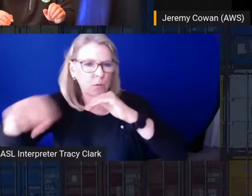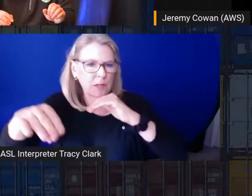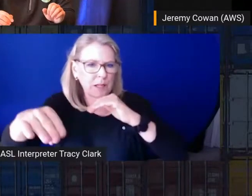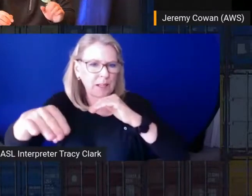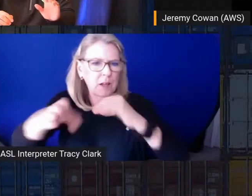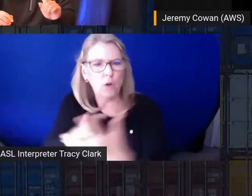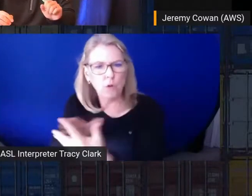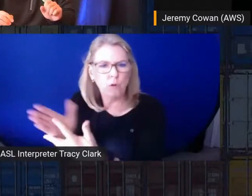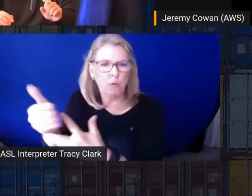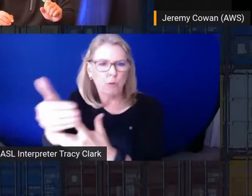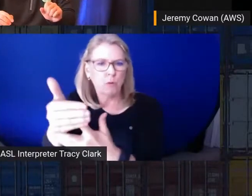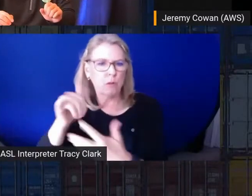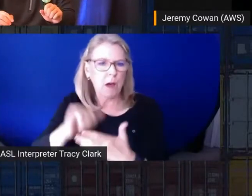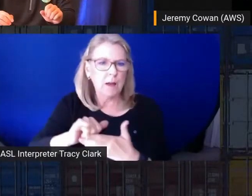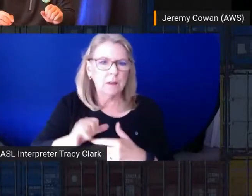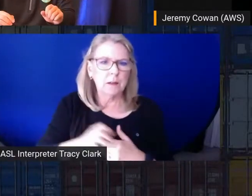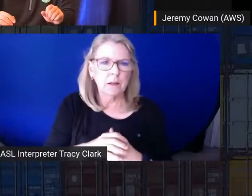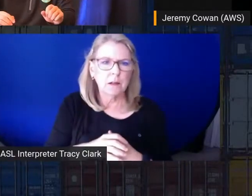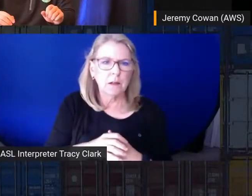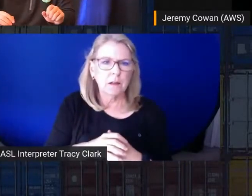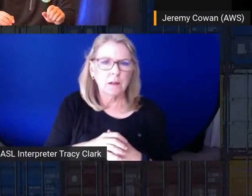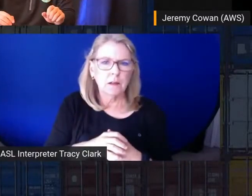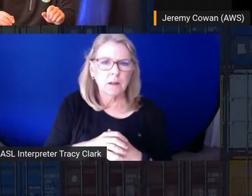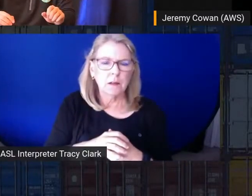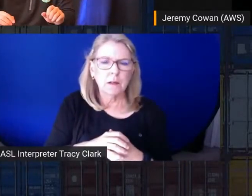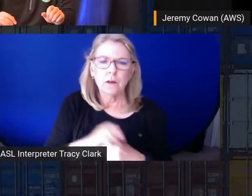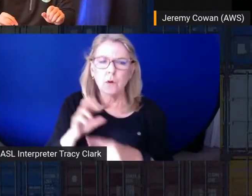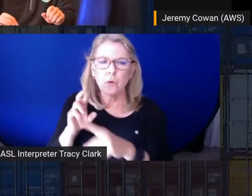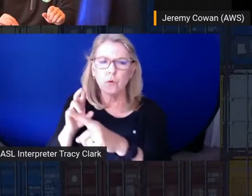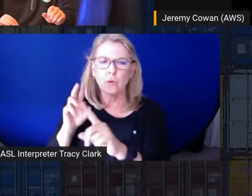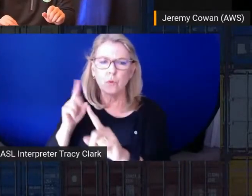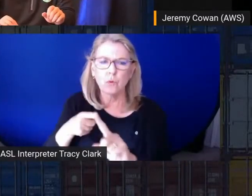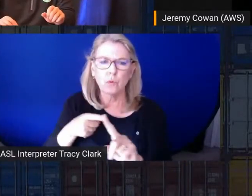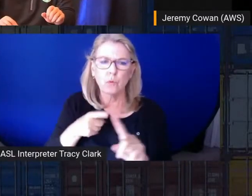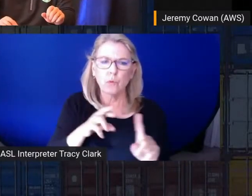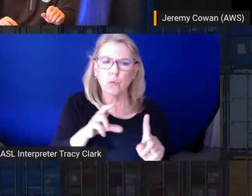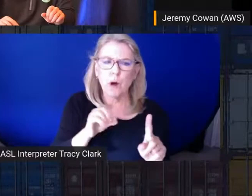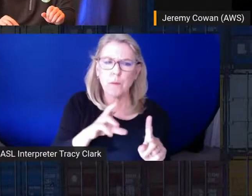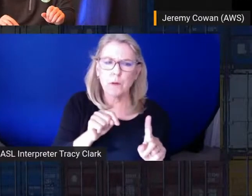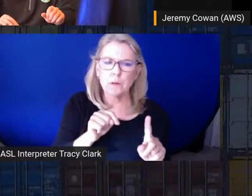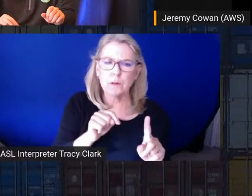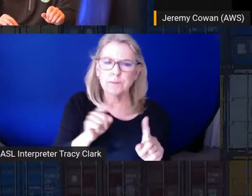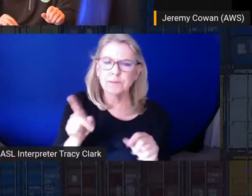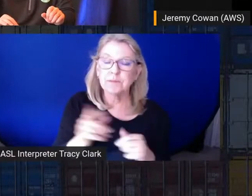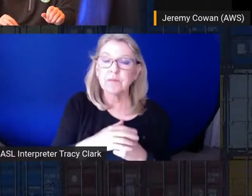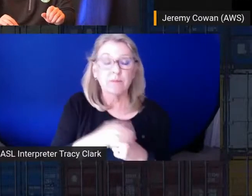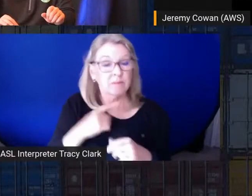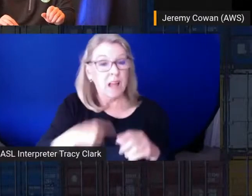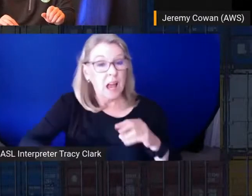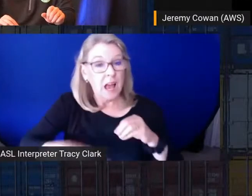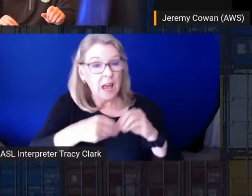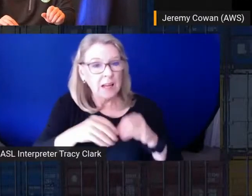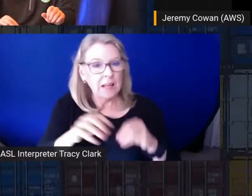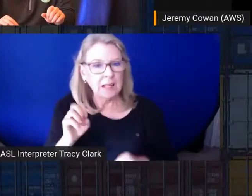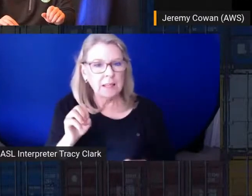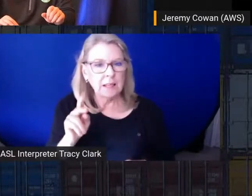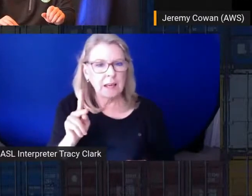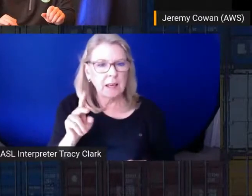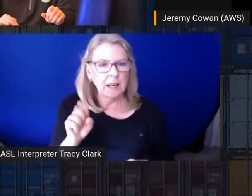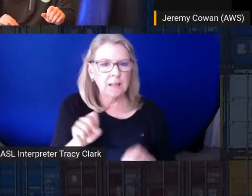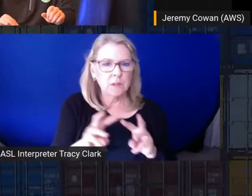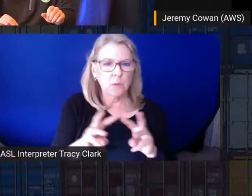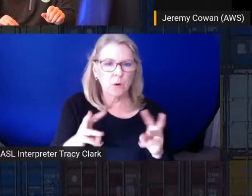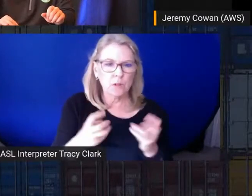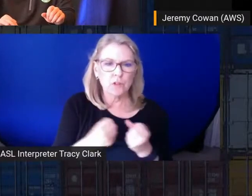Yeah, go ahead. Robert, you got something to say? Yeah, I was just going to add that the EKS Workshop, I think, is a useful way to help